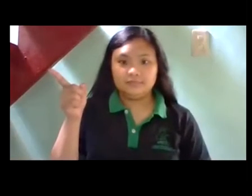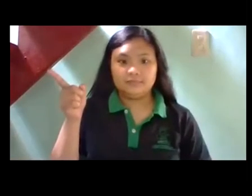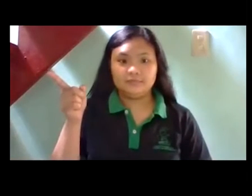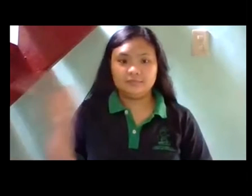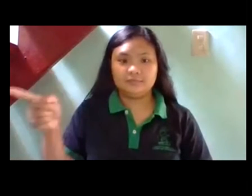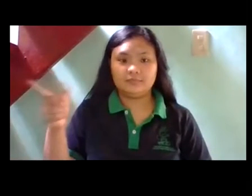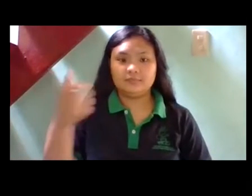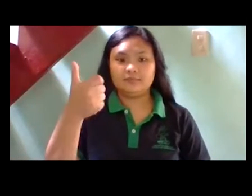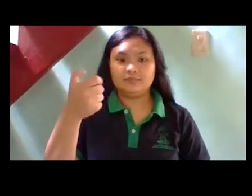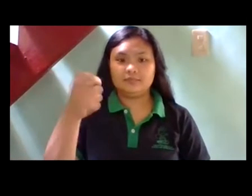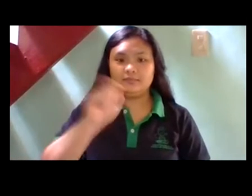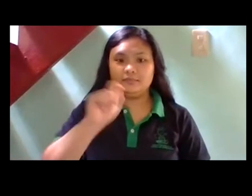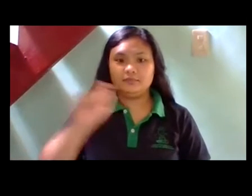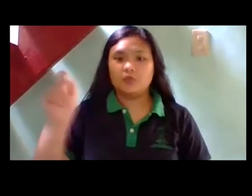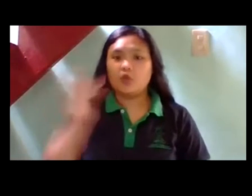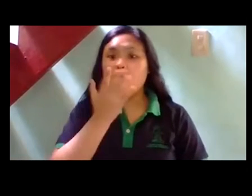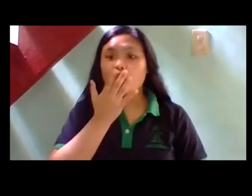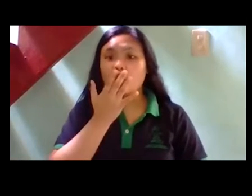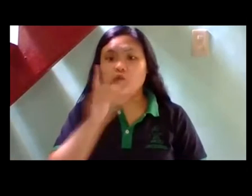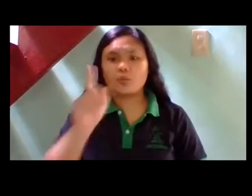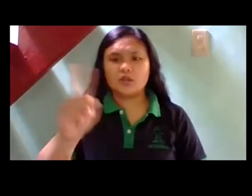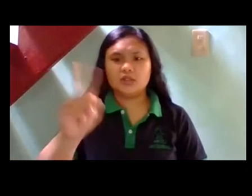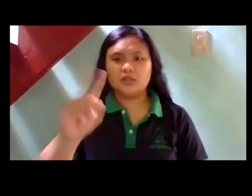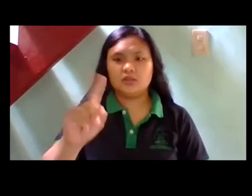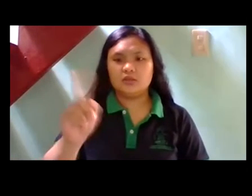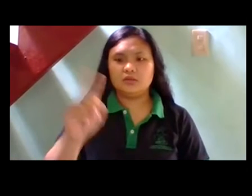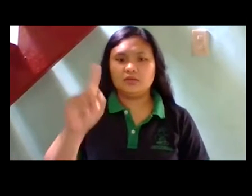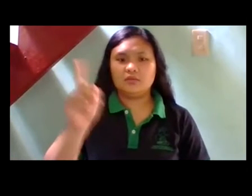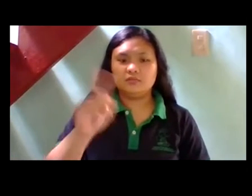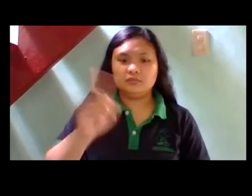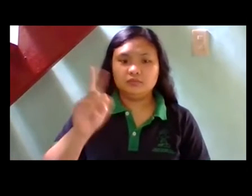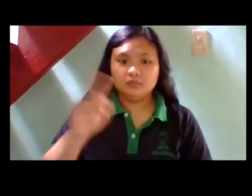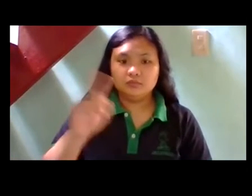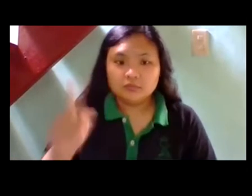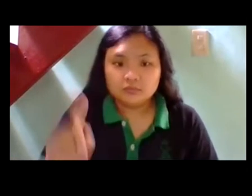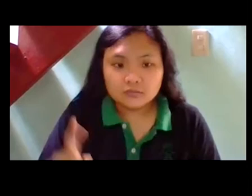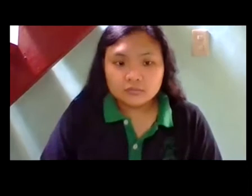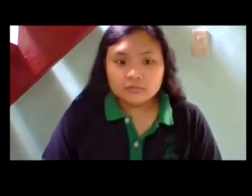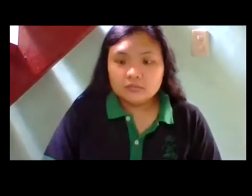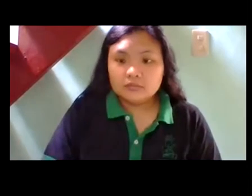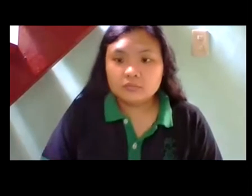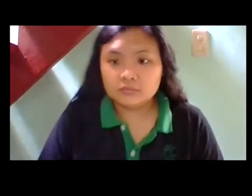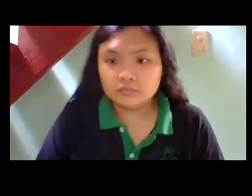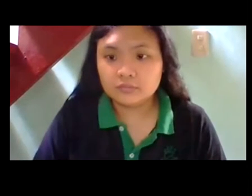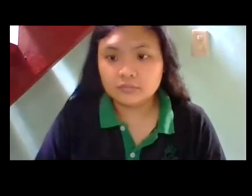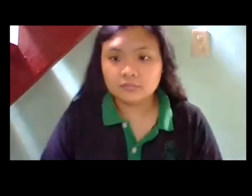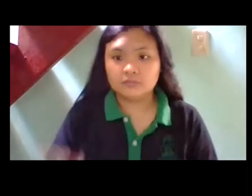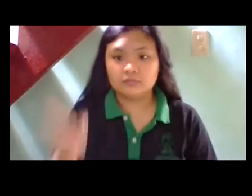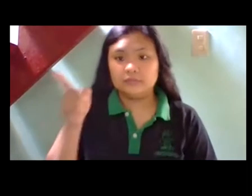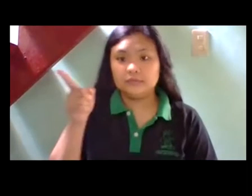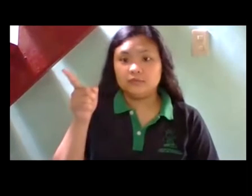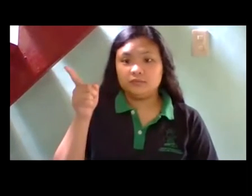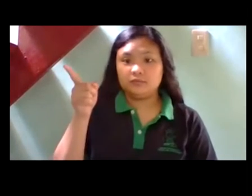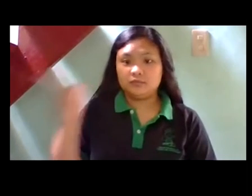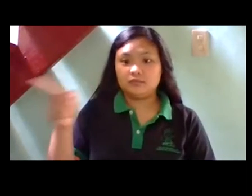Okay, so next. What color is her ball pen? Okay.